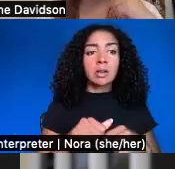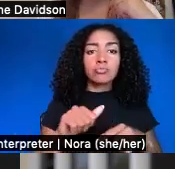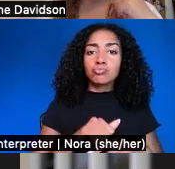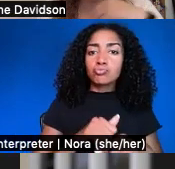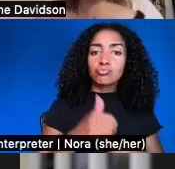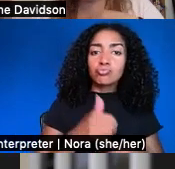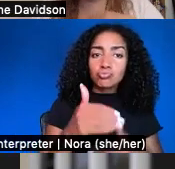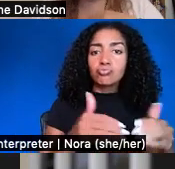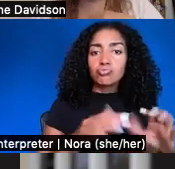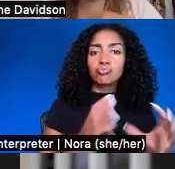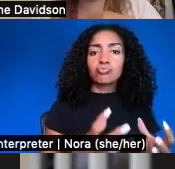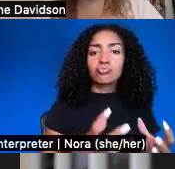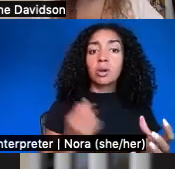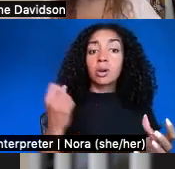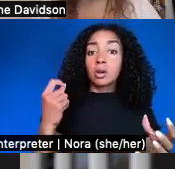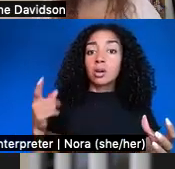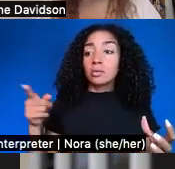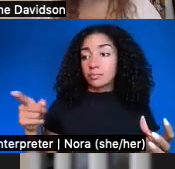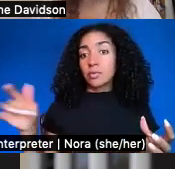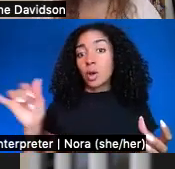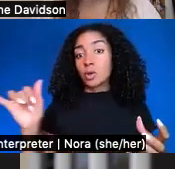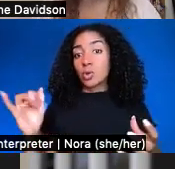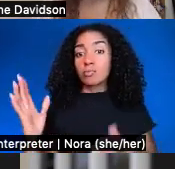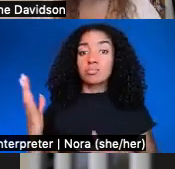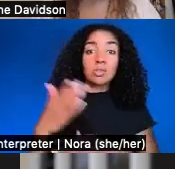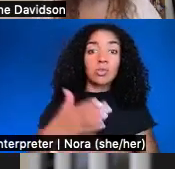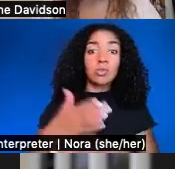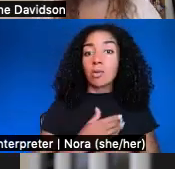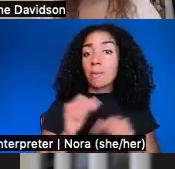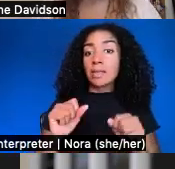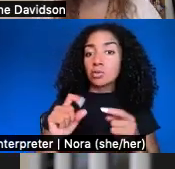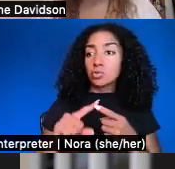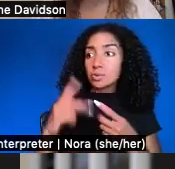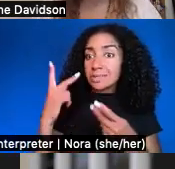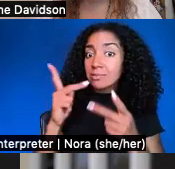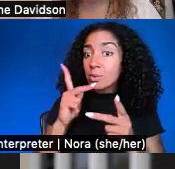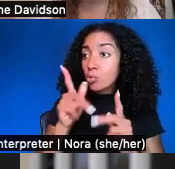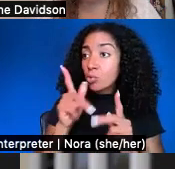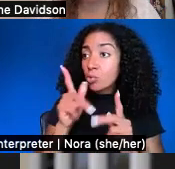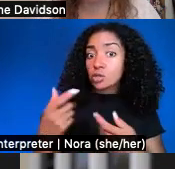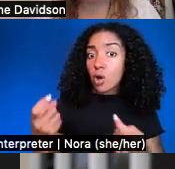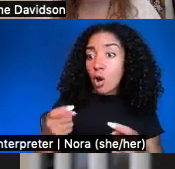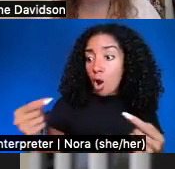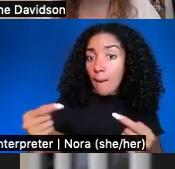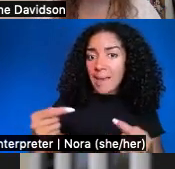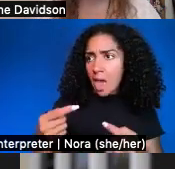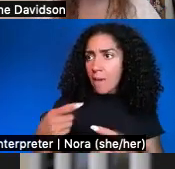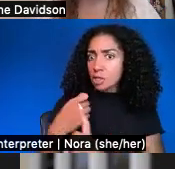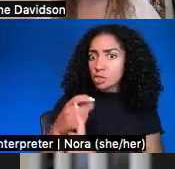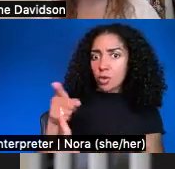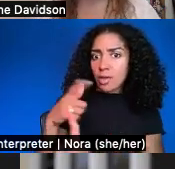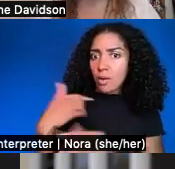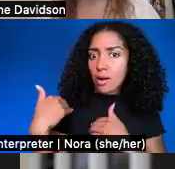to hold people accountable who caused harm, right? For Anishinaabe people,